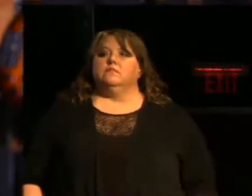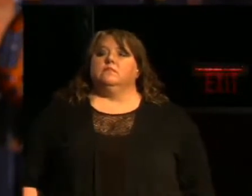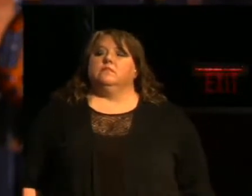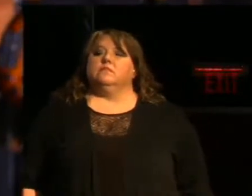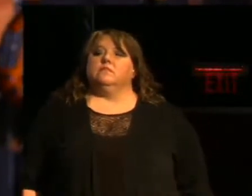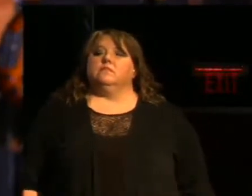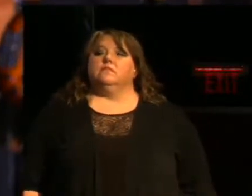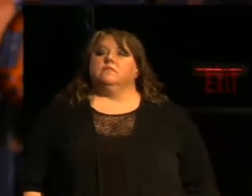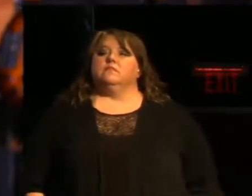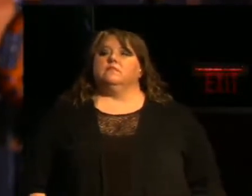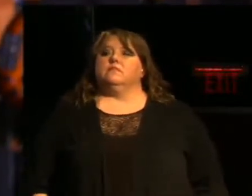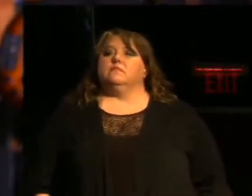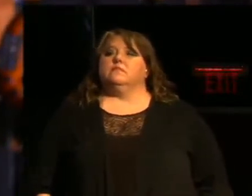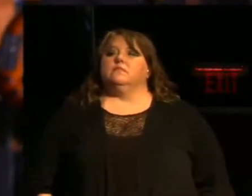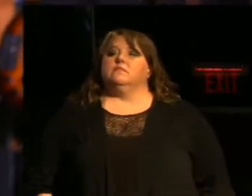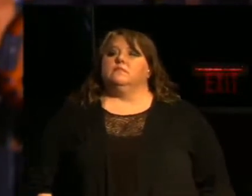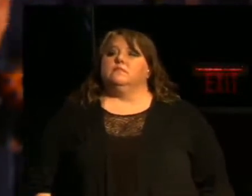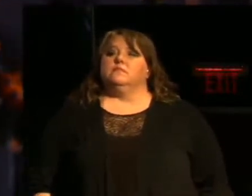pandemic,